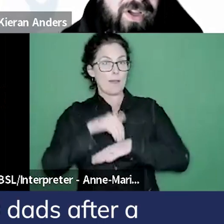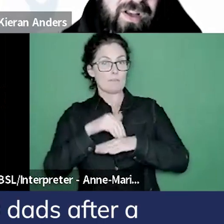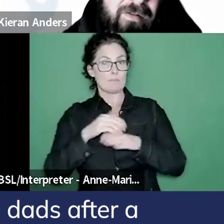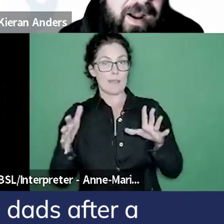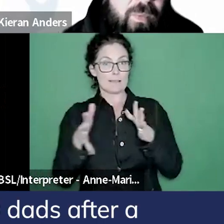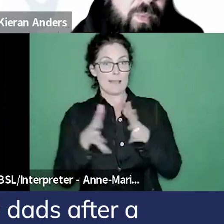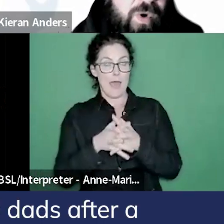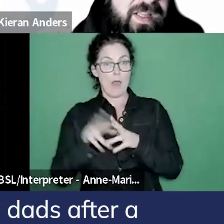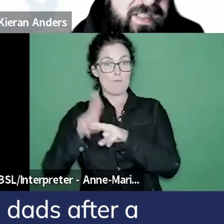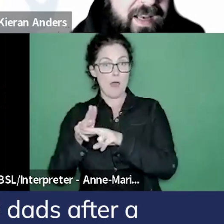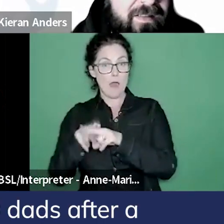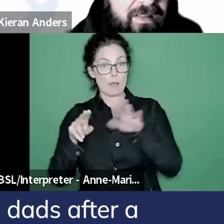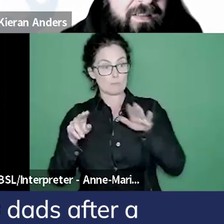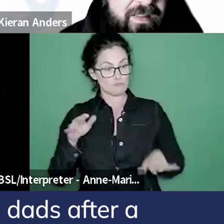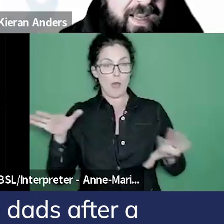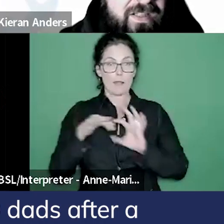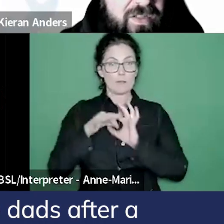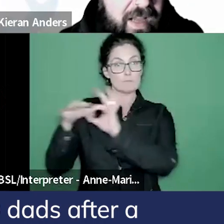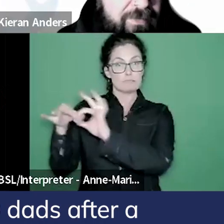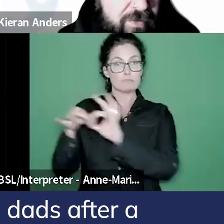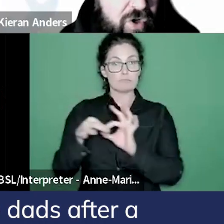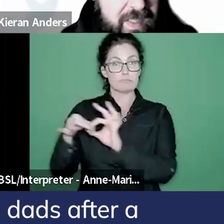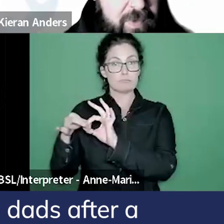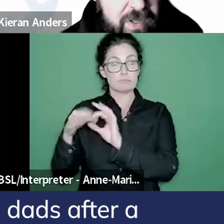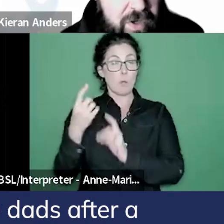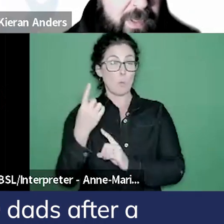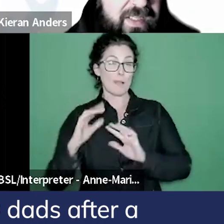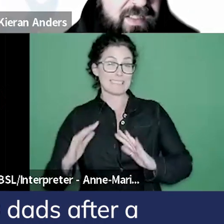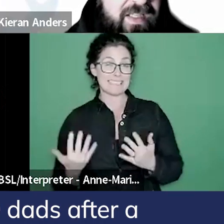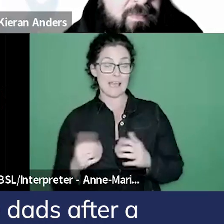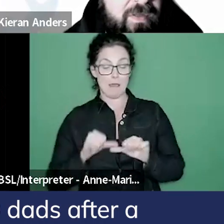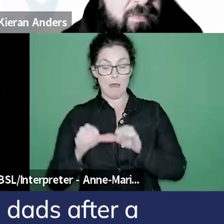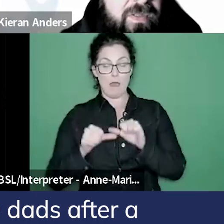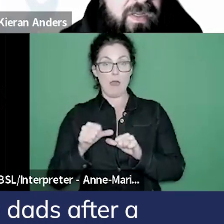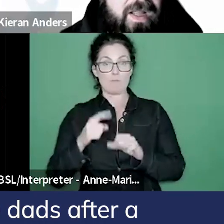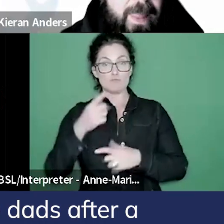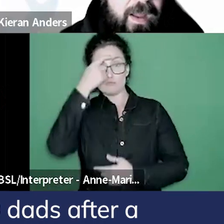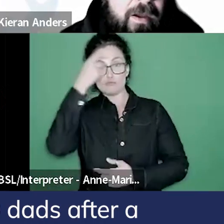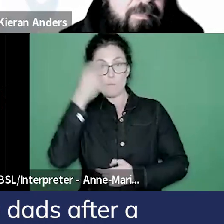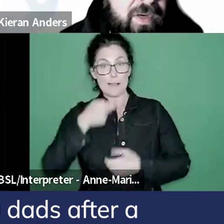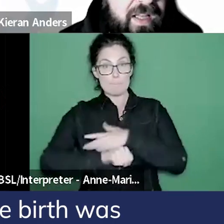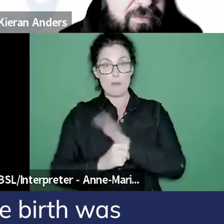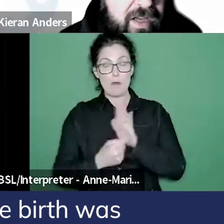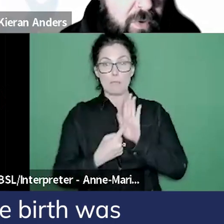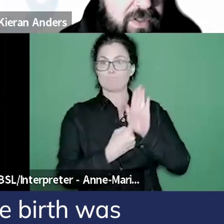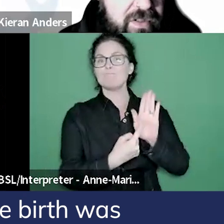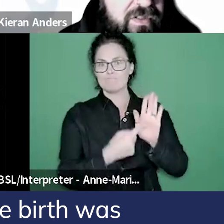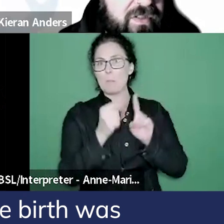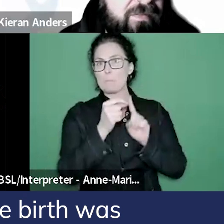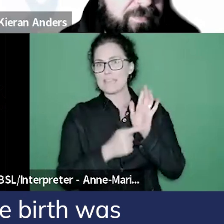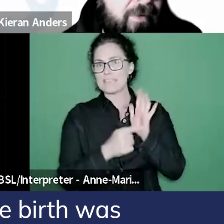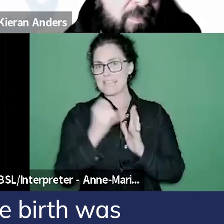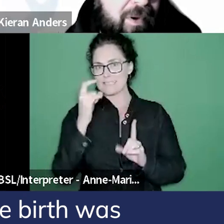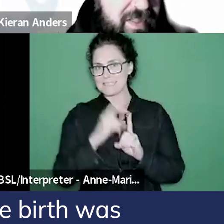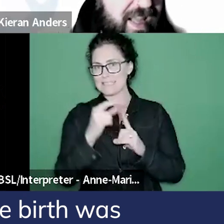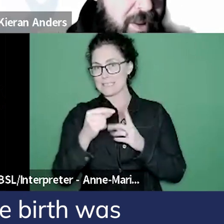And we were looking at around 1 in 10 dads after a traumatic birth show PTSD symptoms, but nearly